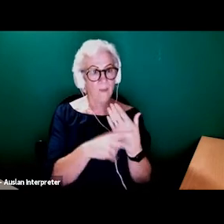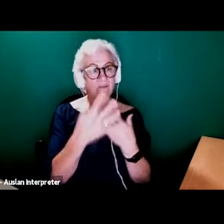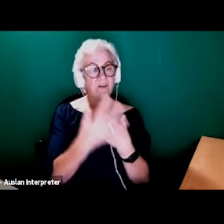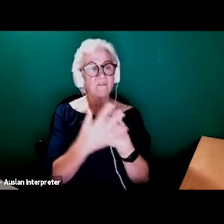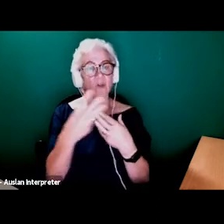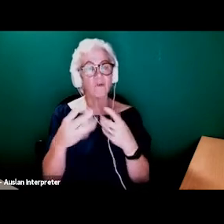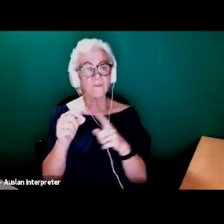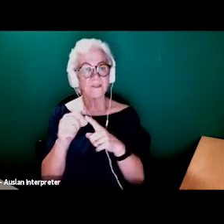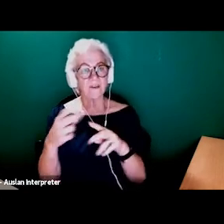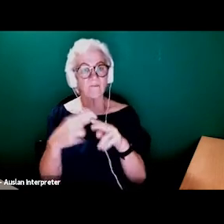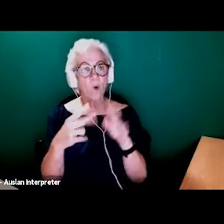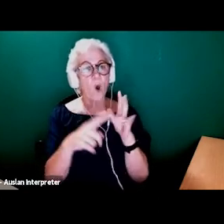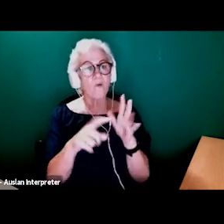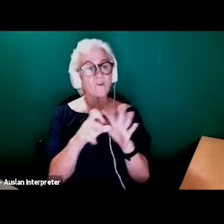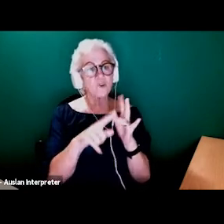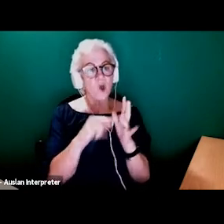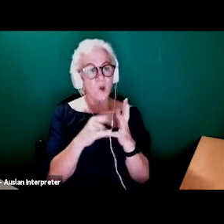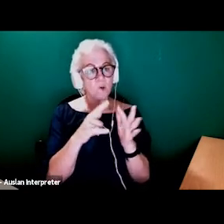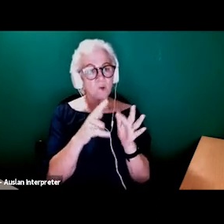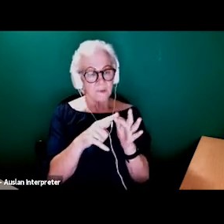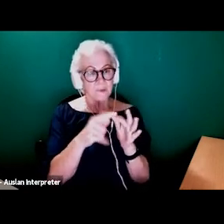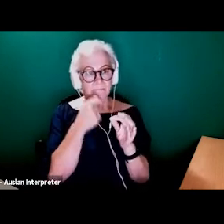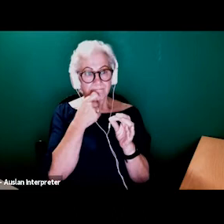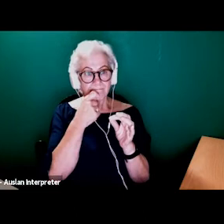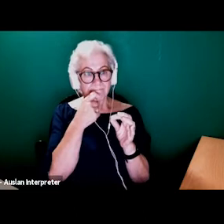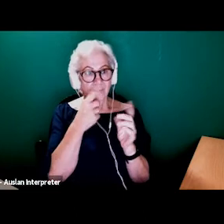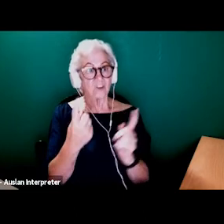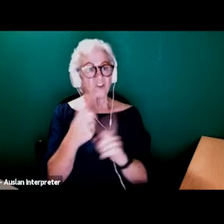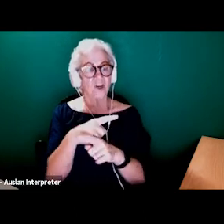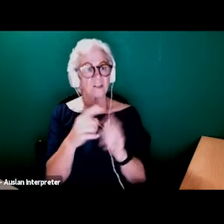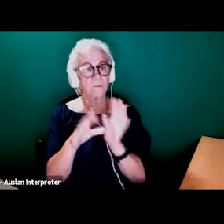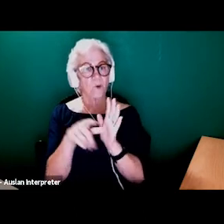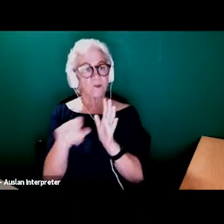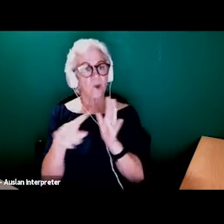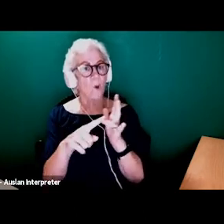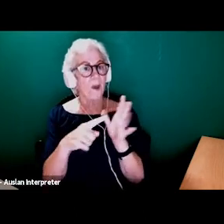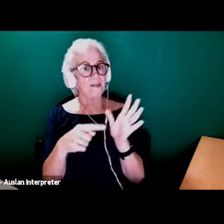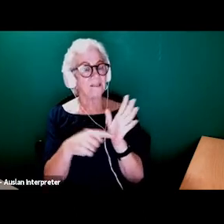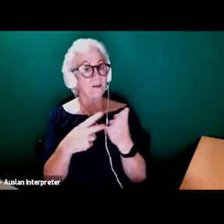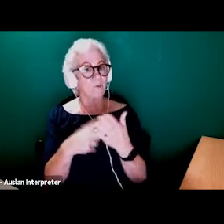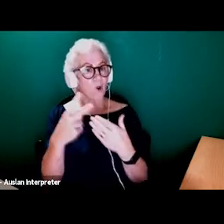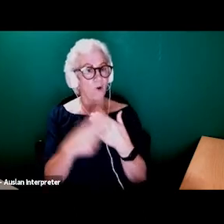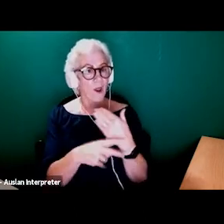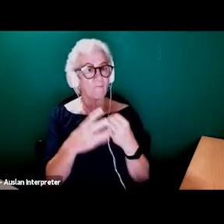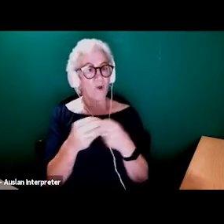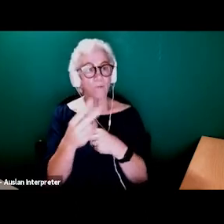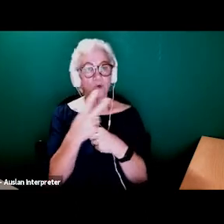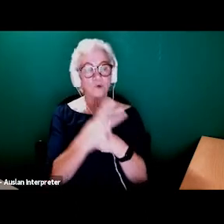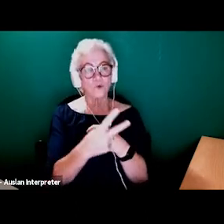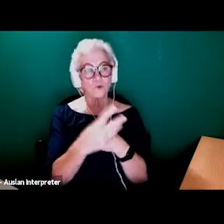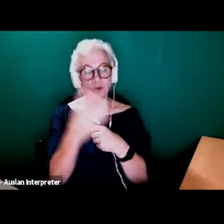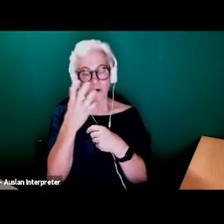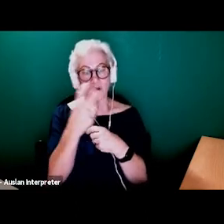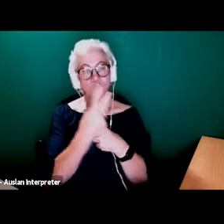53% of overdose deaths were averted by the OAT program, according to our estimates between 2001 and